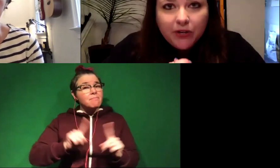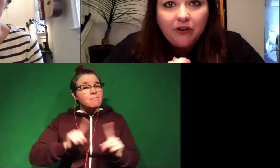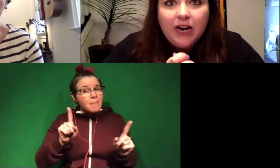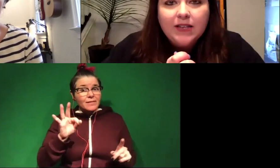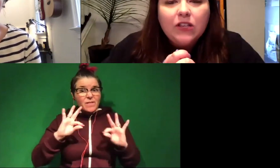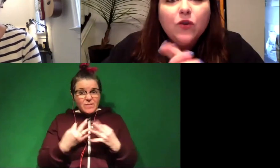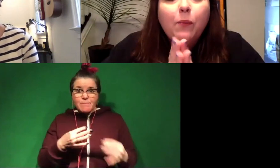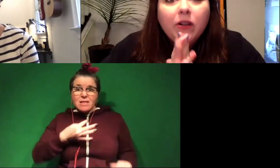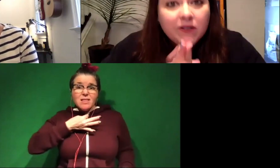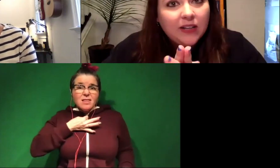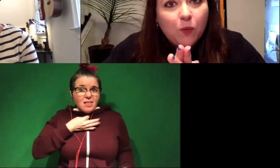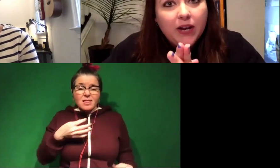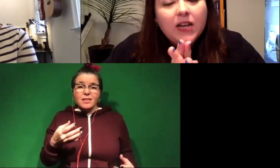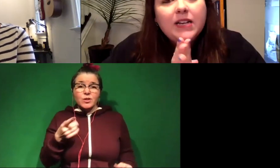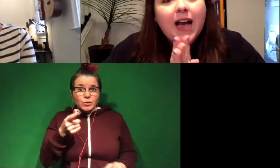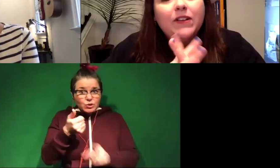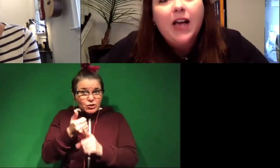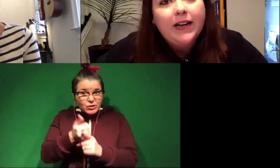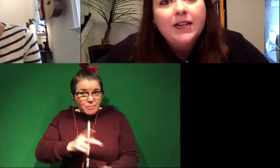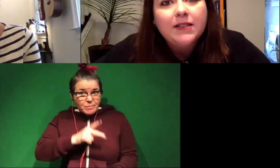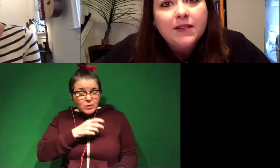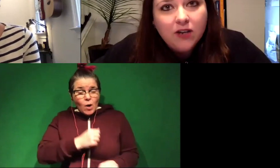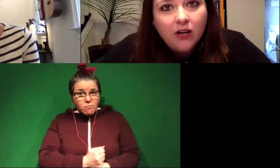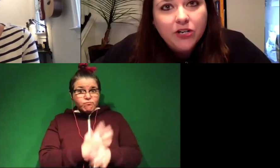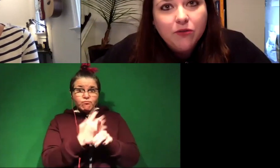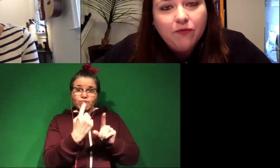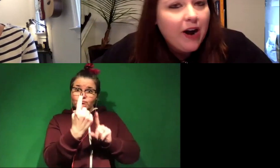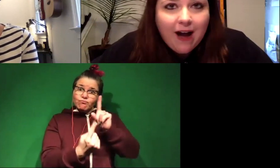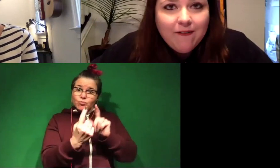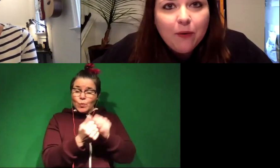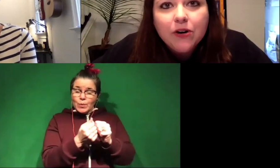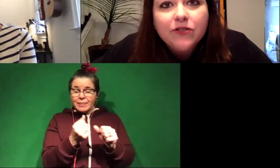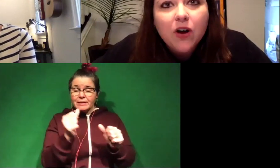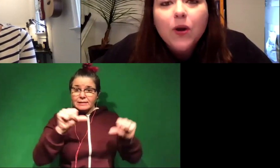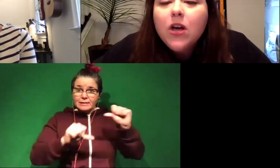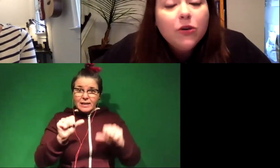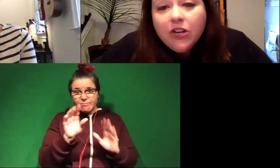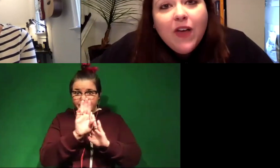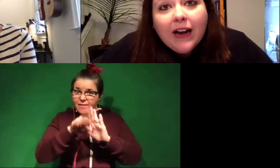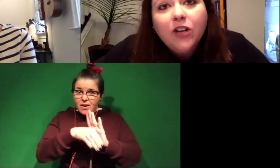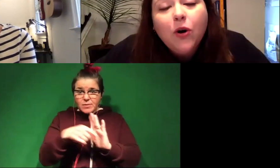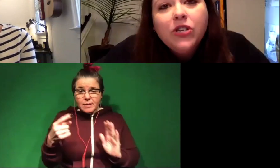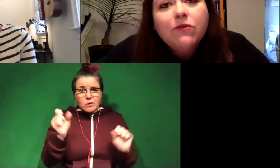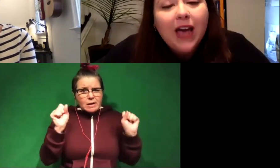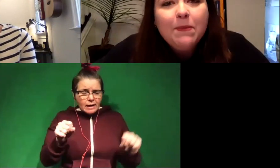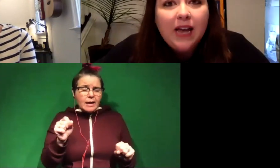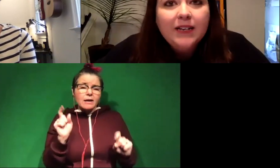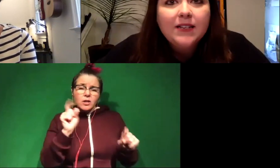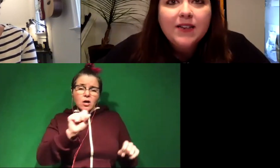super curious and you personally want to have a scientist to talk to for a half hour or so, you can do that. Go